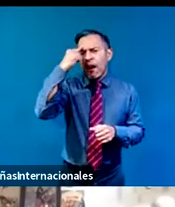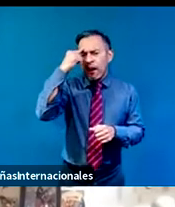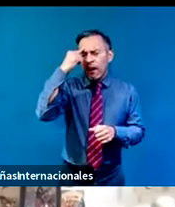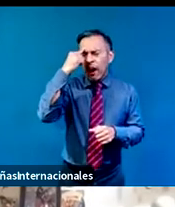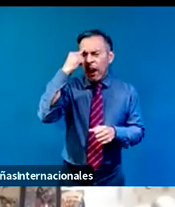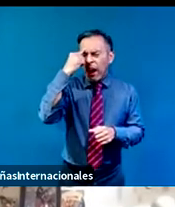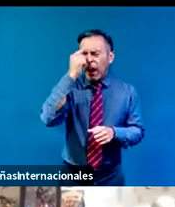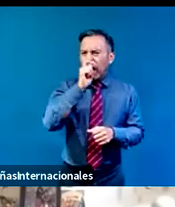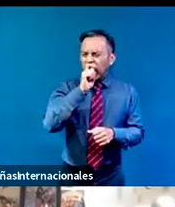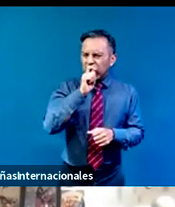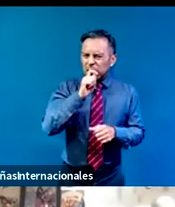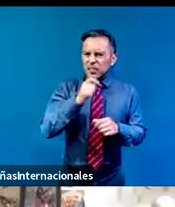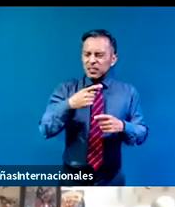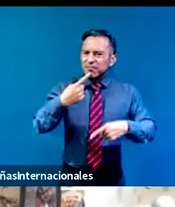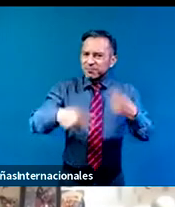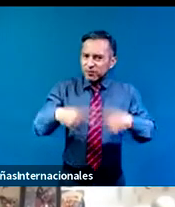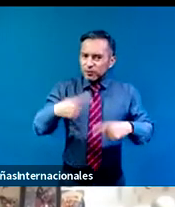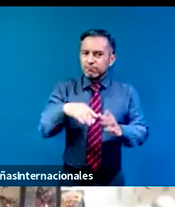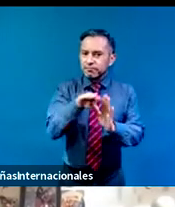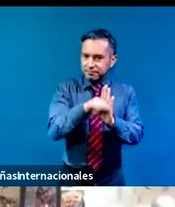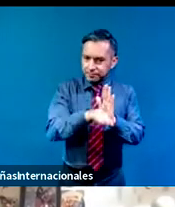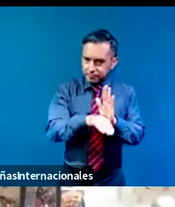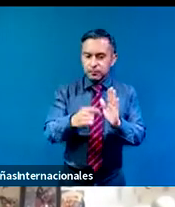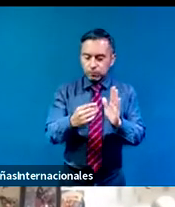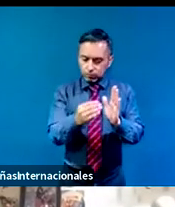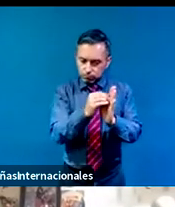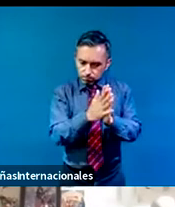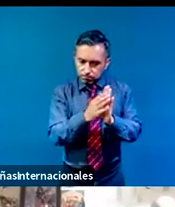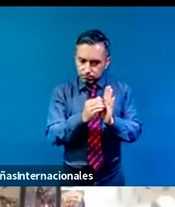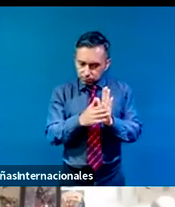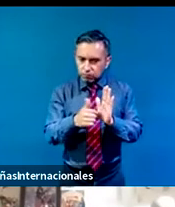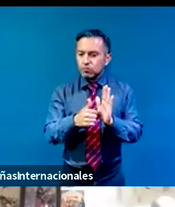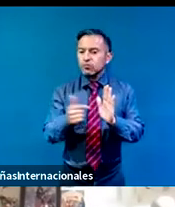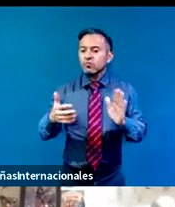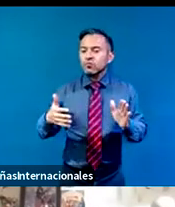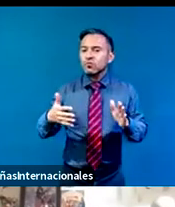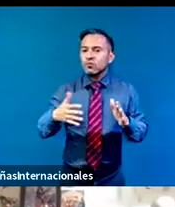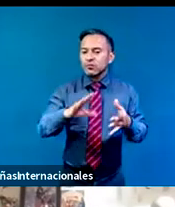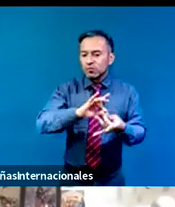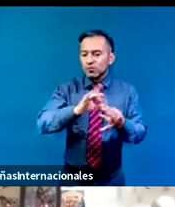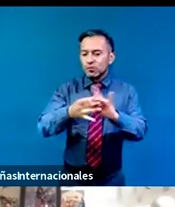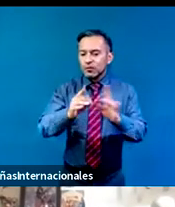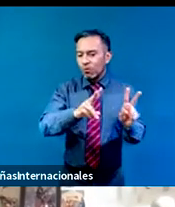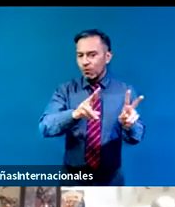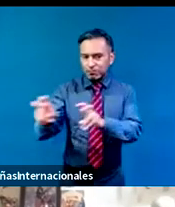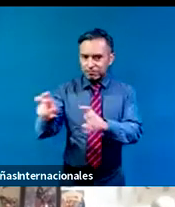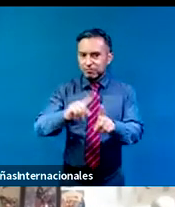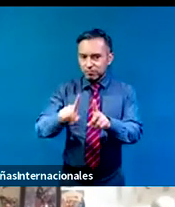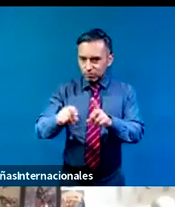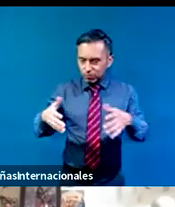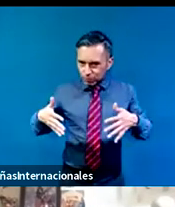reflect this intersectionality. And I think just to emphasize that it's also